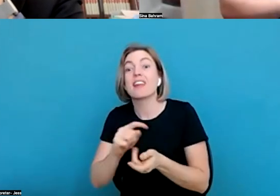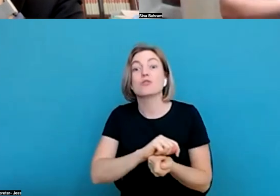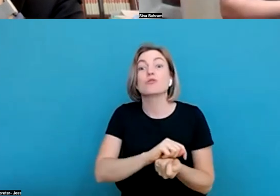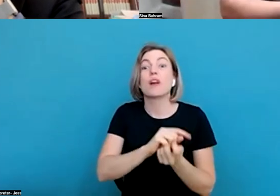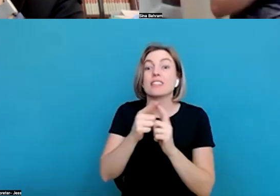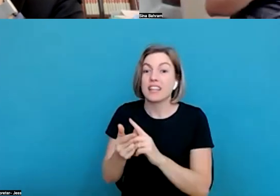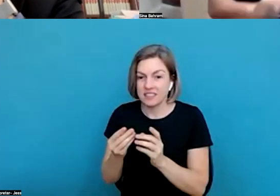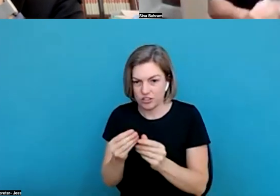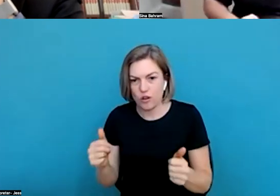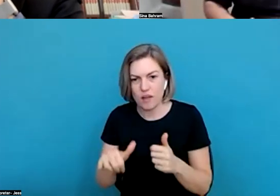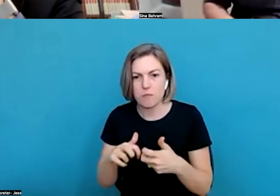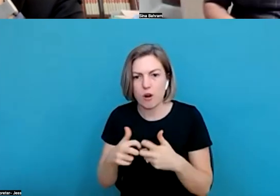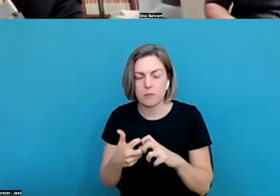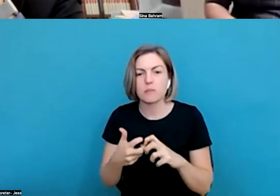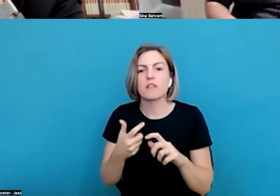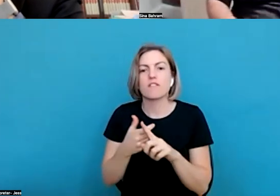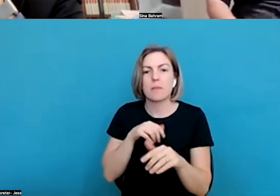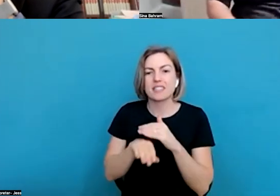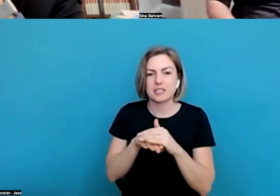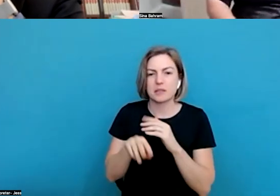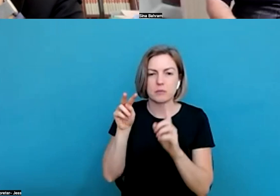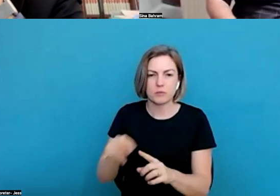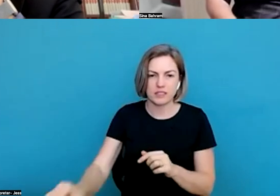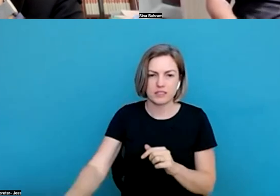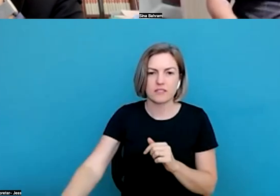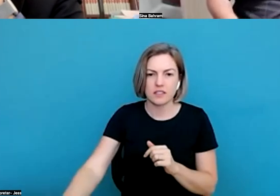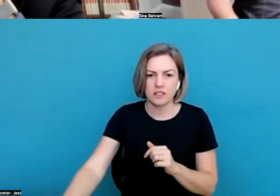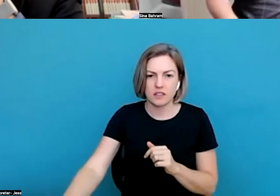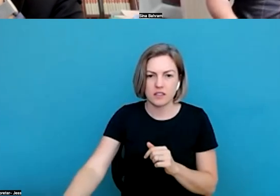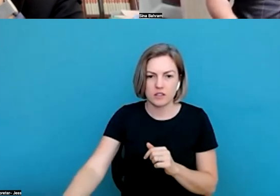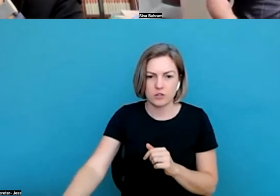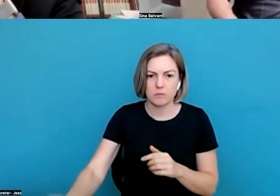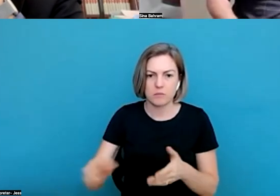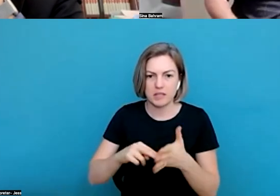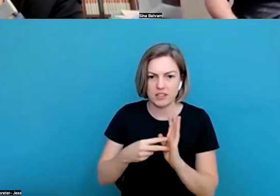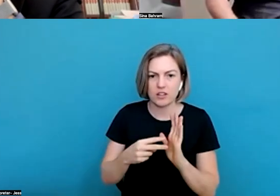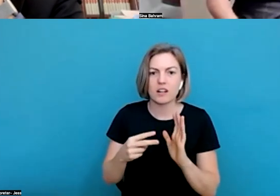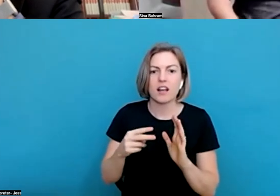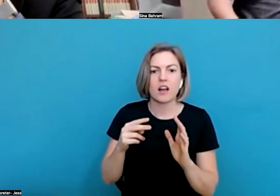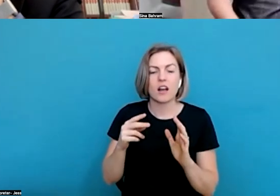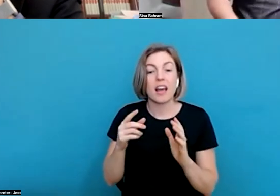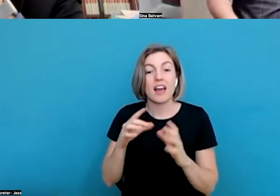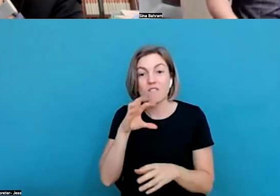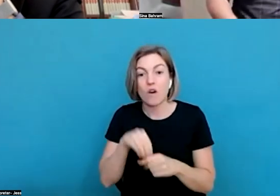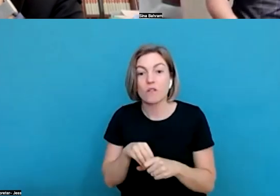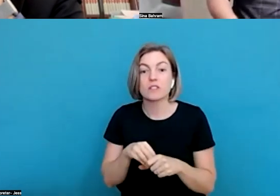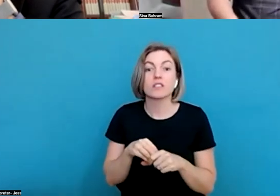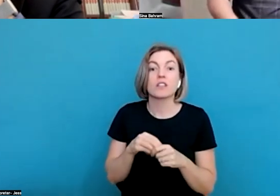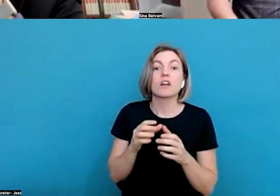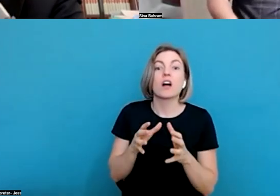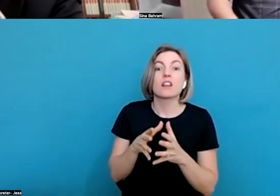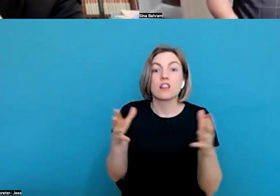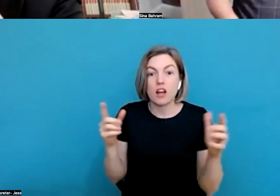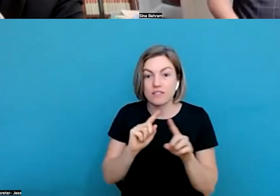that problem from an accessibility perspective. So the tall claim, it involves a boatload of assumptions that we've